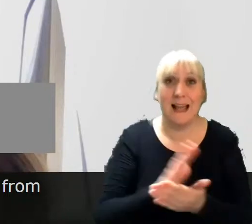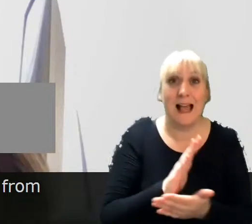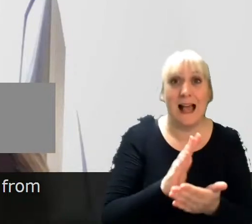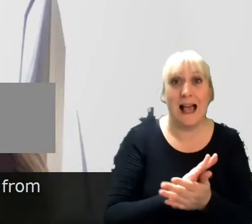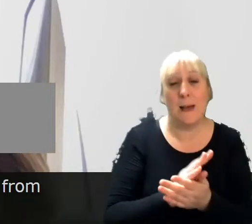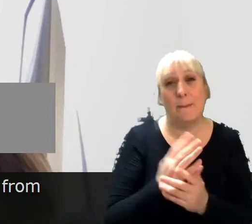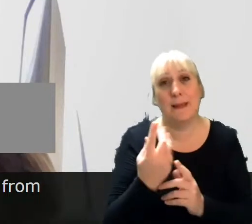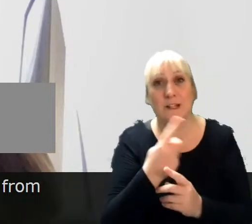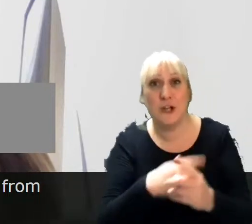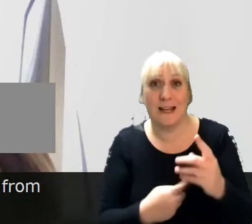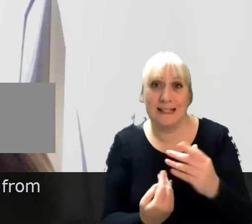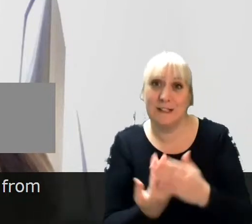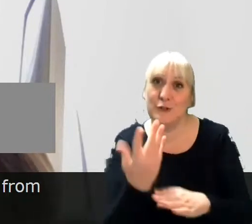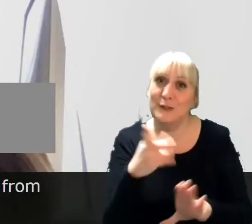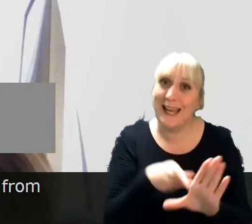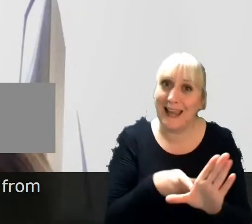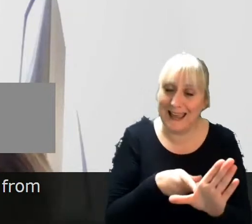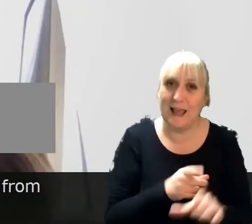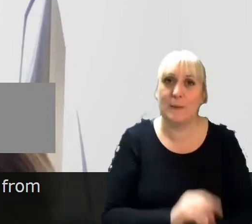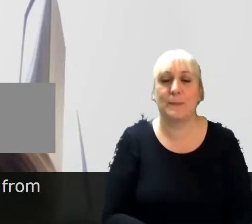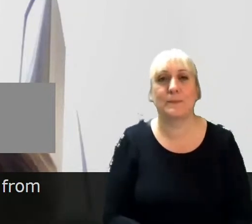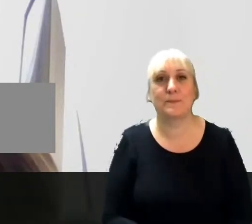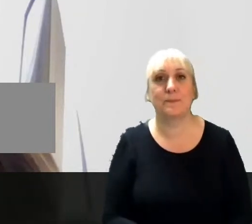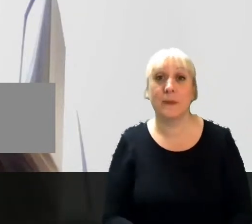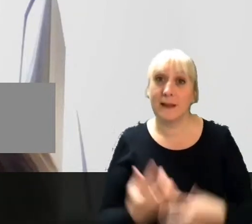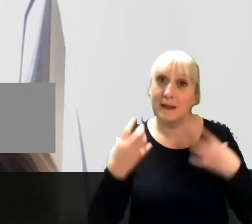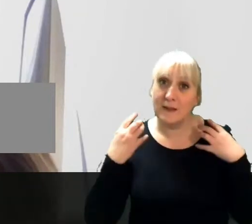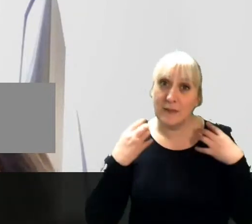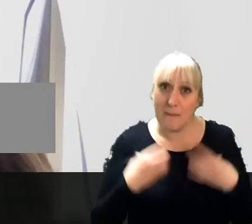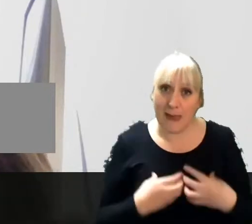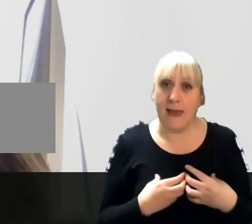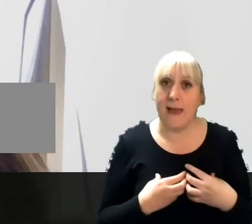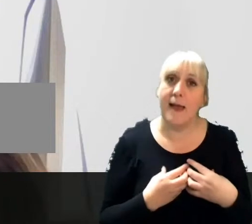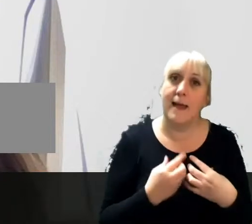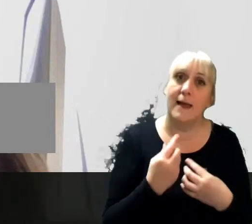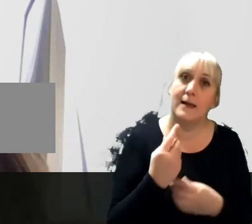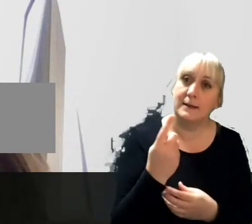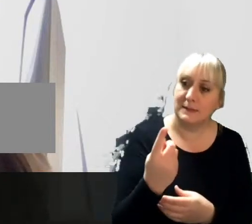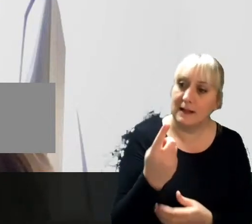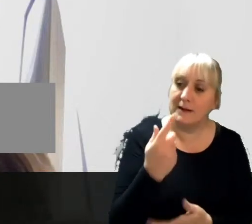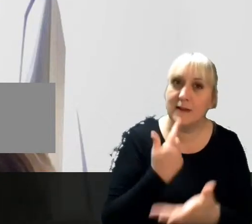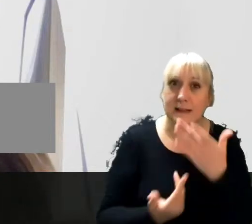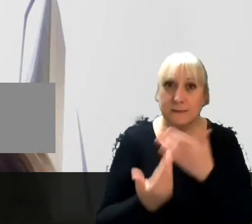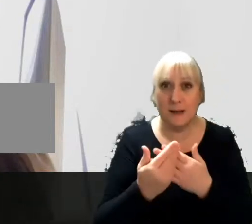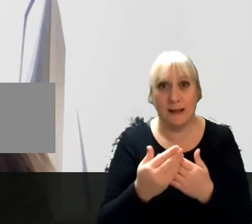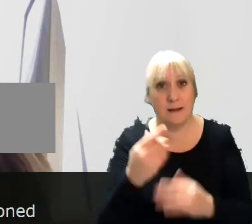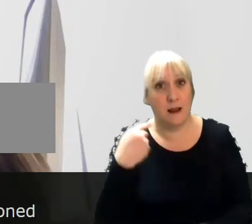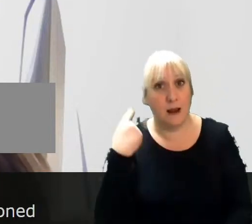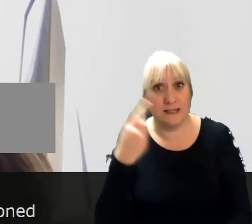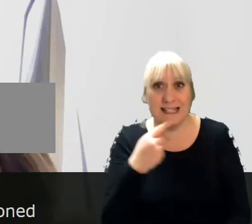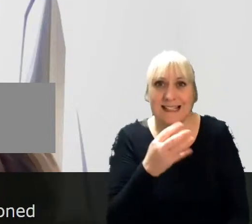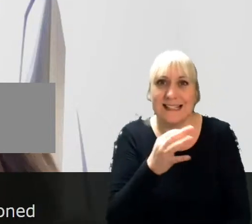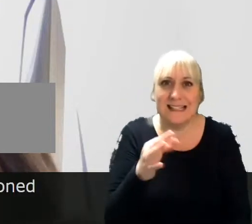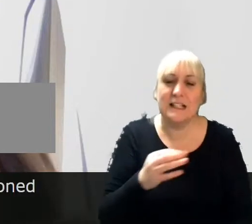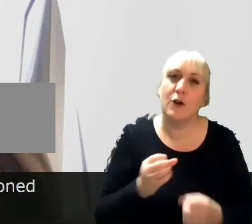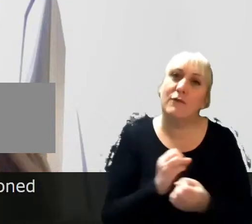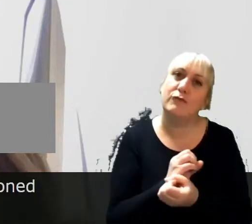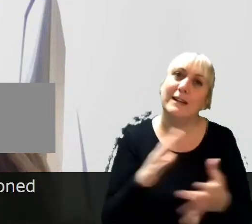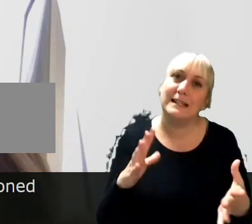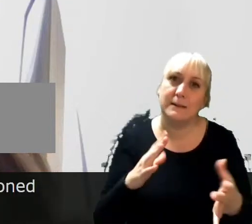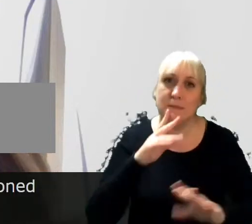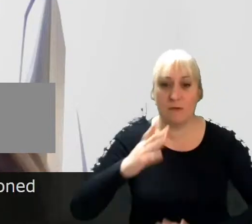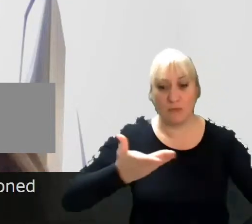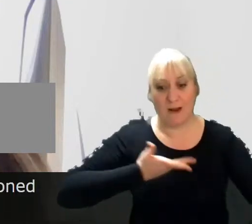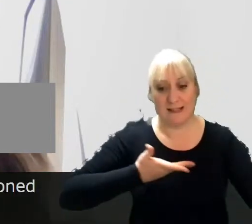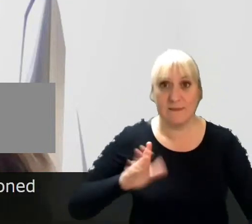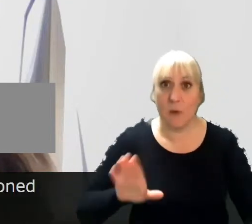it. The Mayor has envisioned London as a city of freedoms, opportunities and rights for all. Yet, in a survey